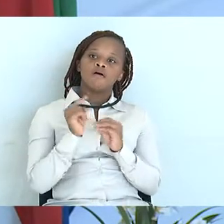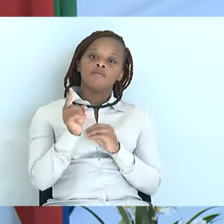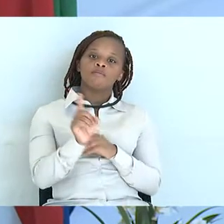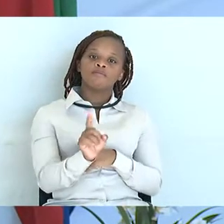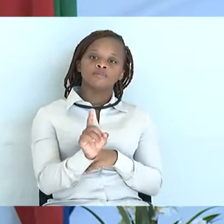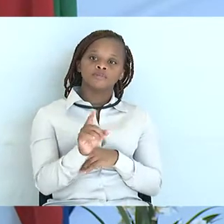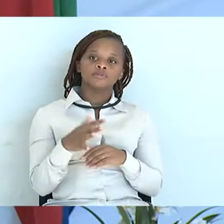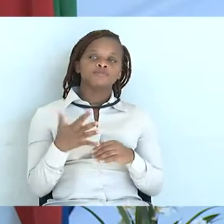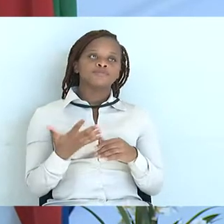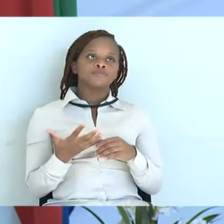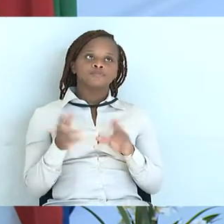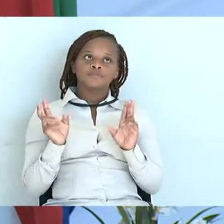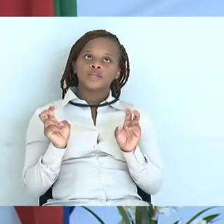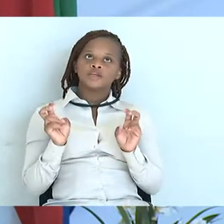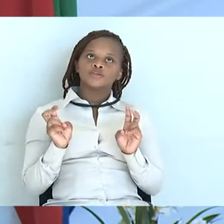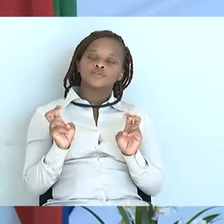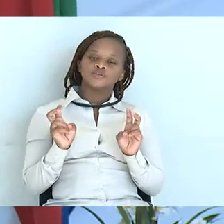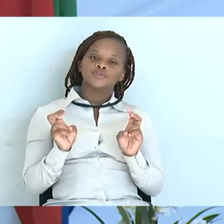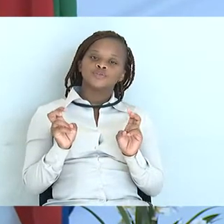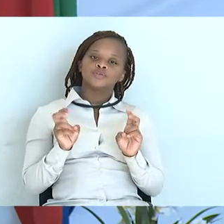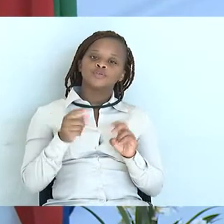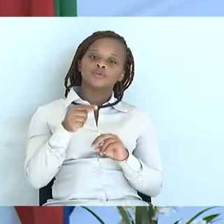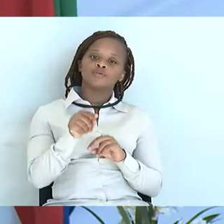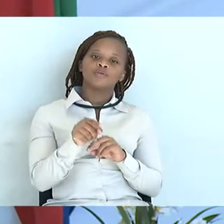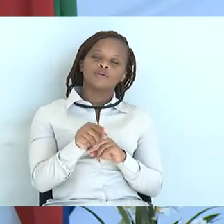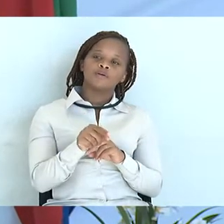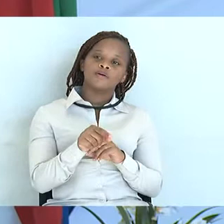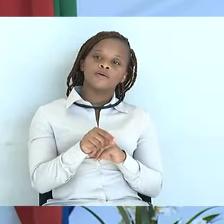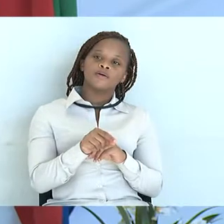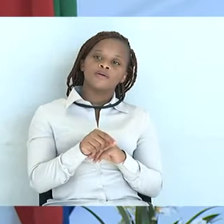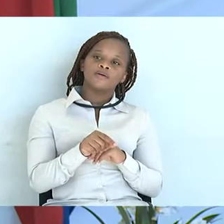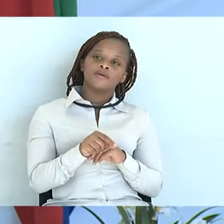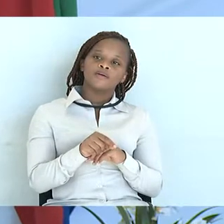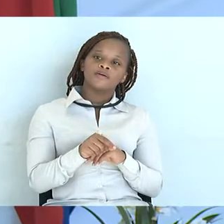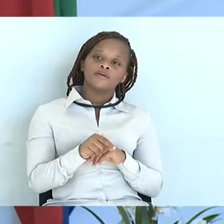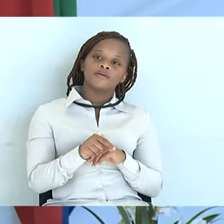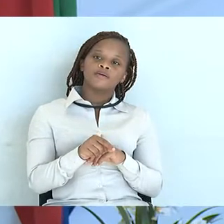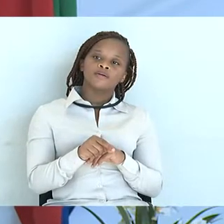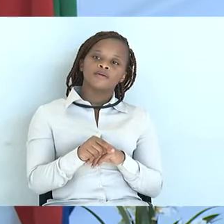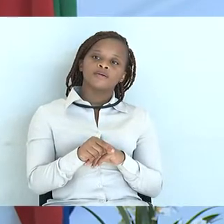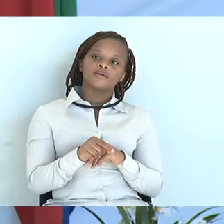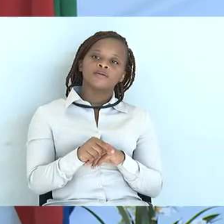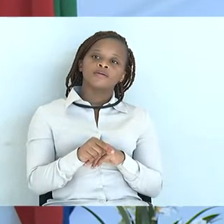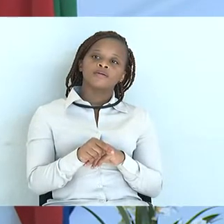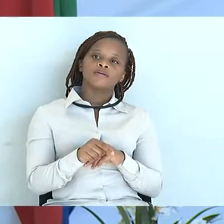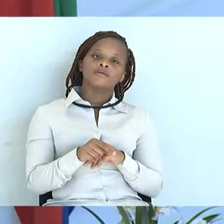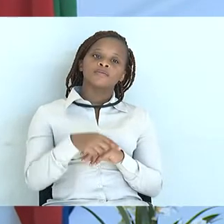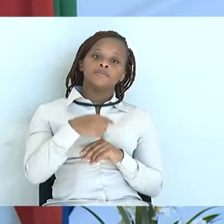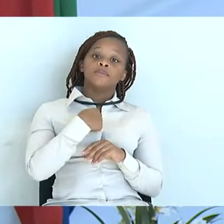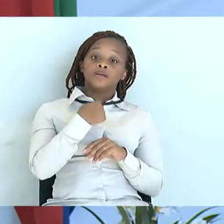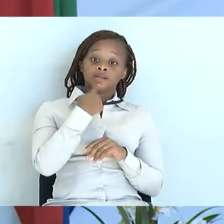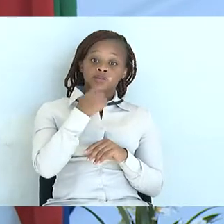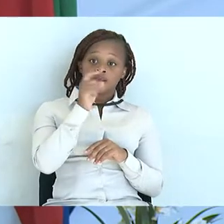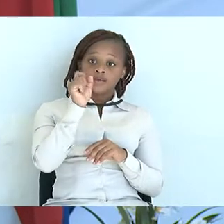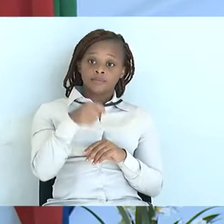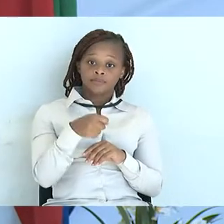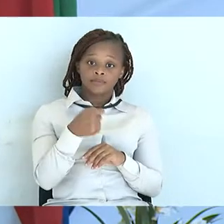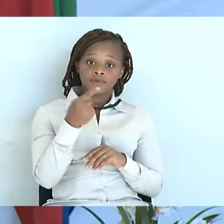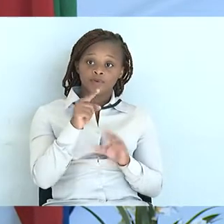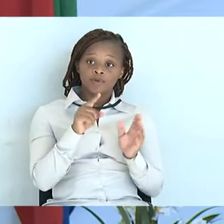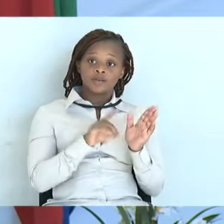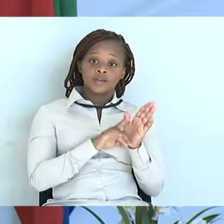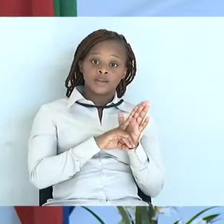issue of skilling of our people. That we have got to be intentional about this development and ensure that